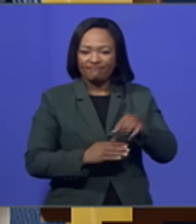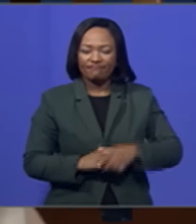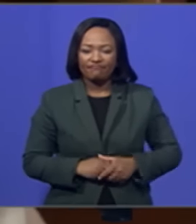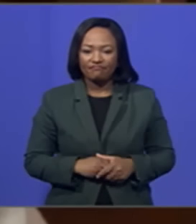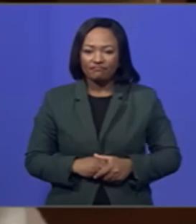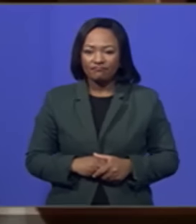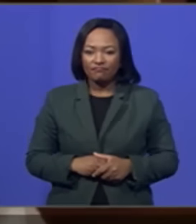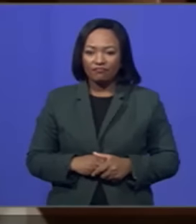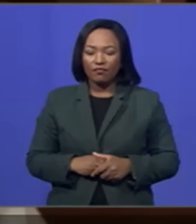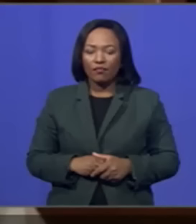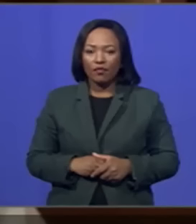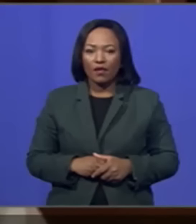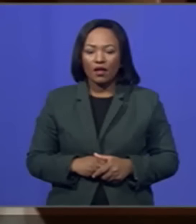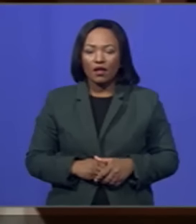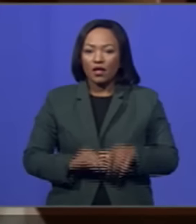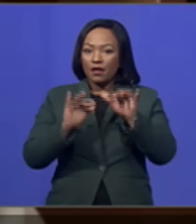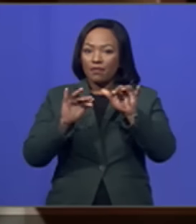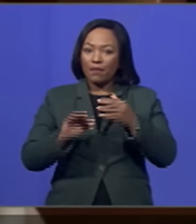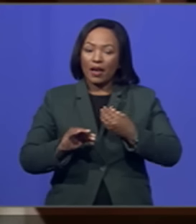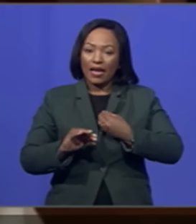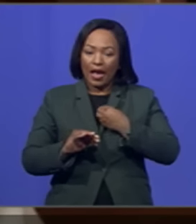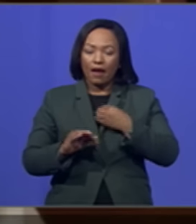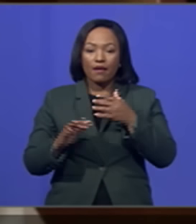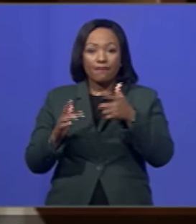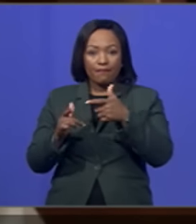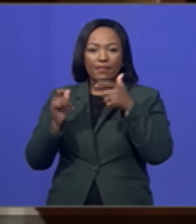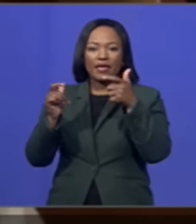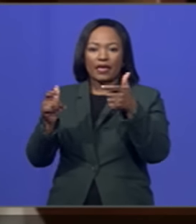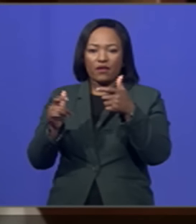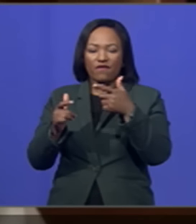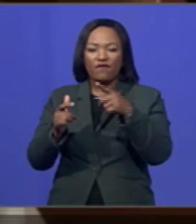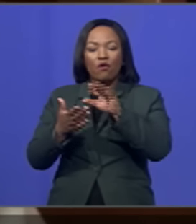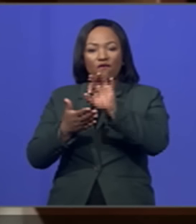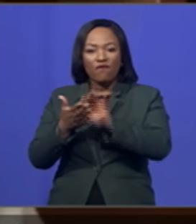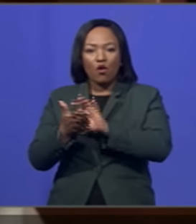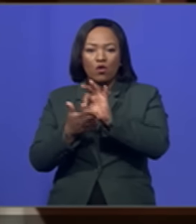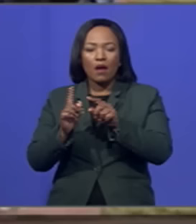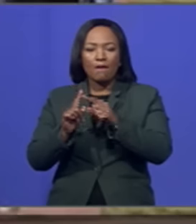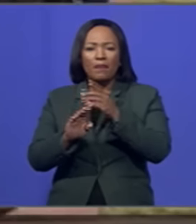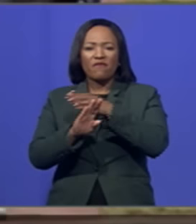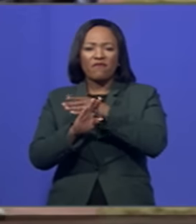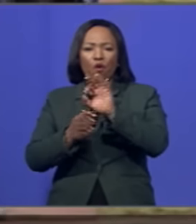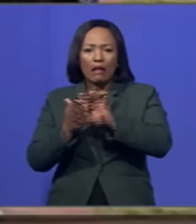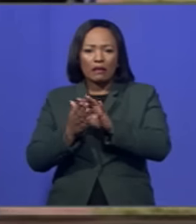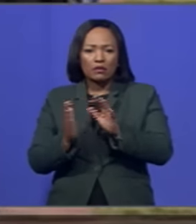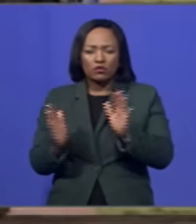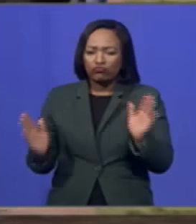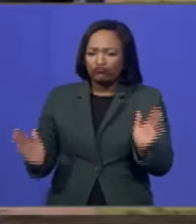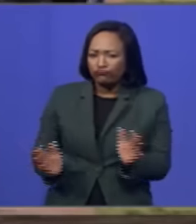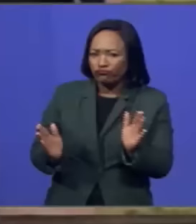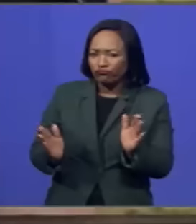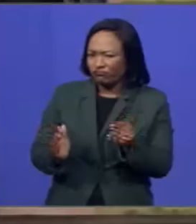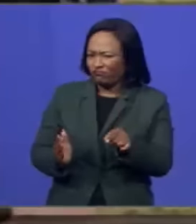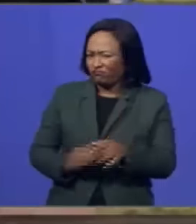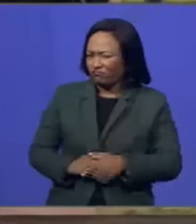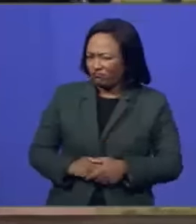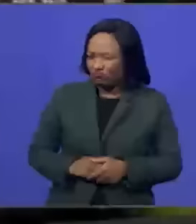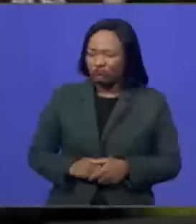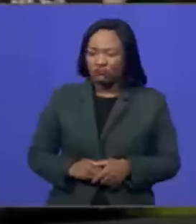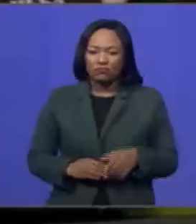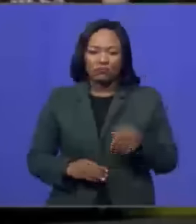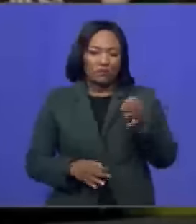We view young people as the largest voting bloc, only to be mobilized before an election. Mekgatlo ba ai e